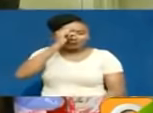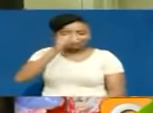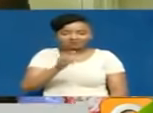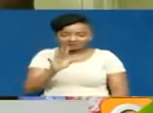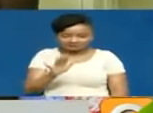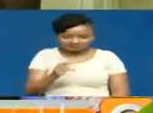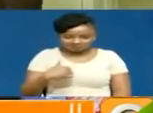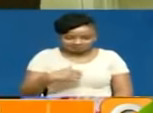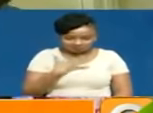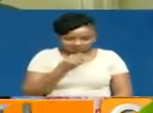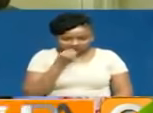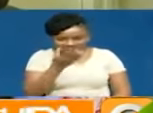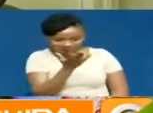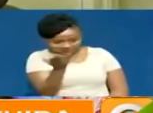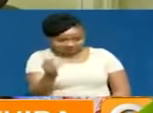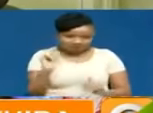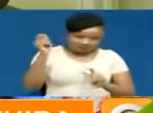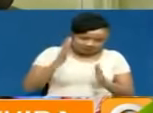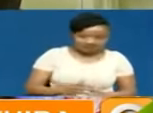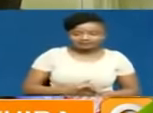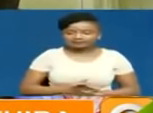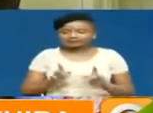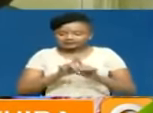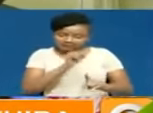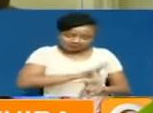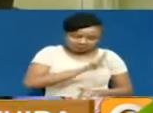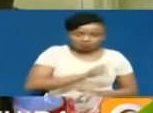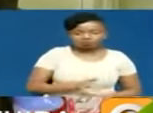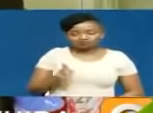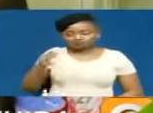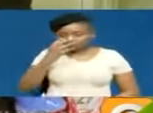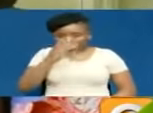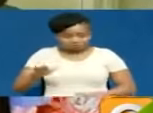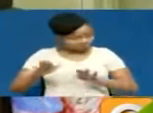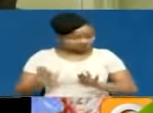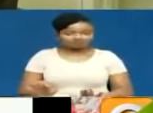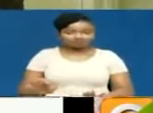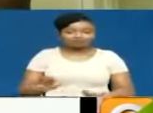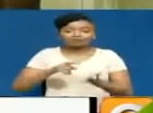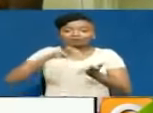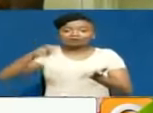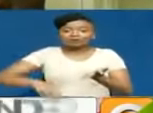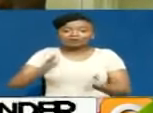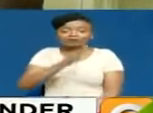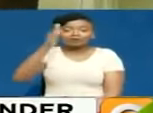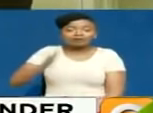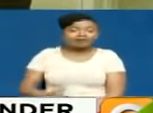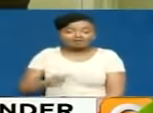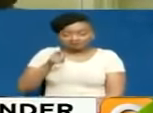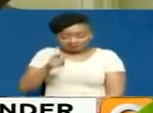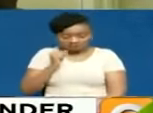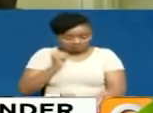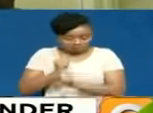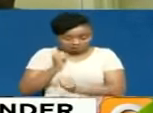Kenya, including our president, that William Ruto is going nowhere. He will not resign. He will